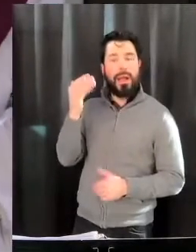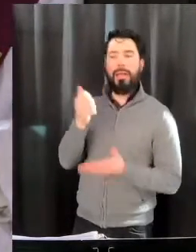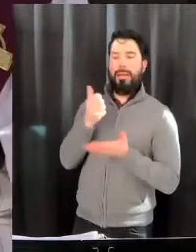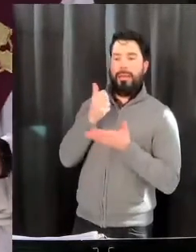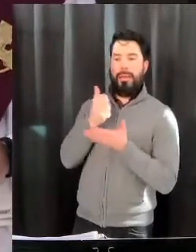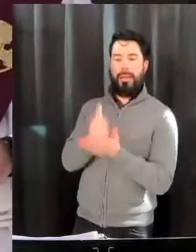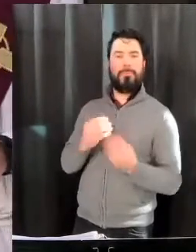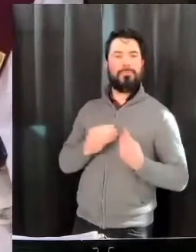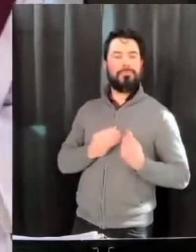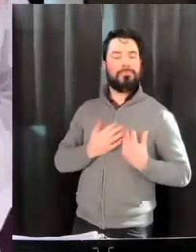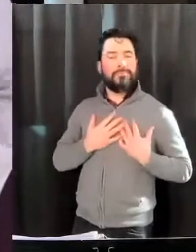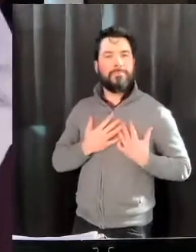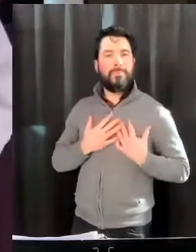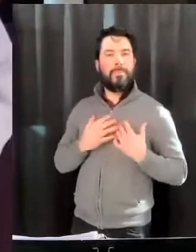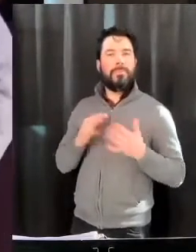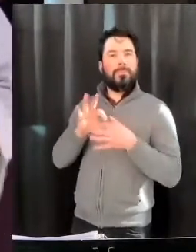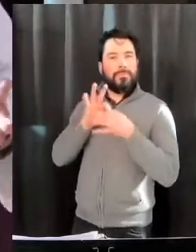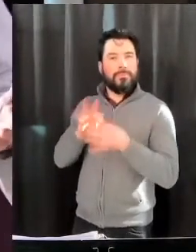love.